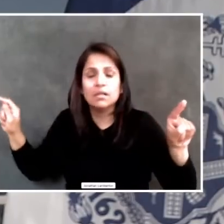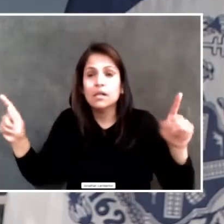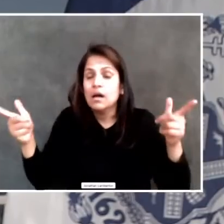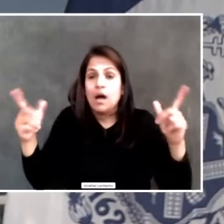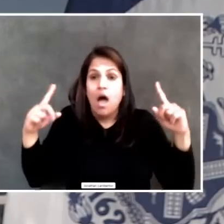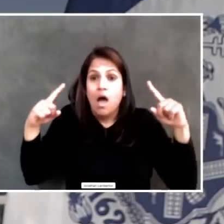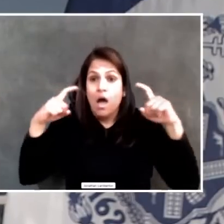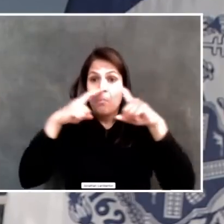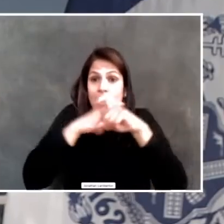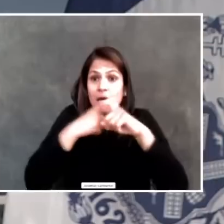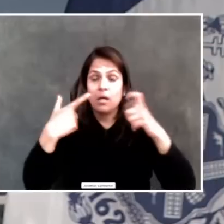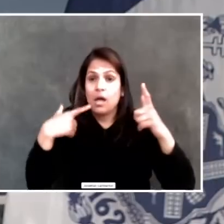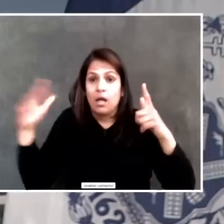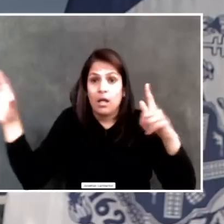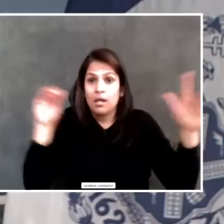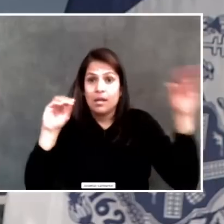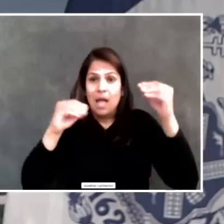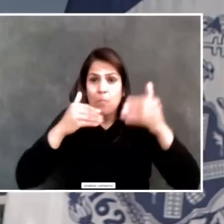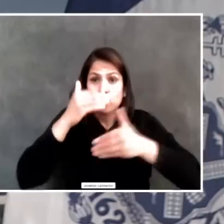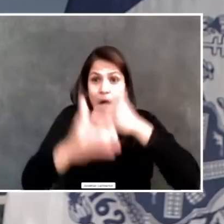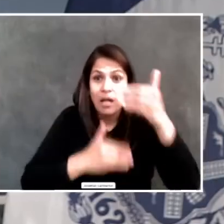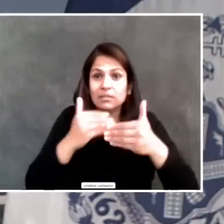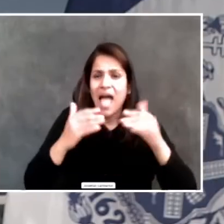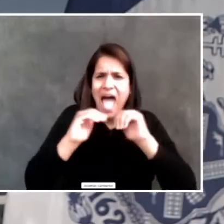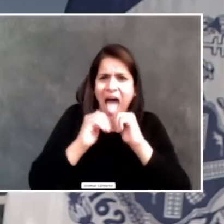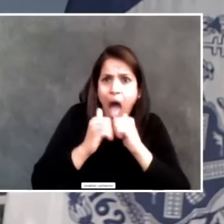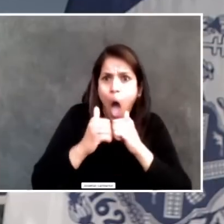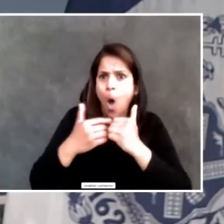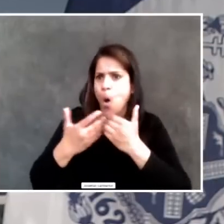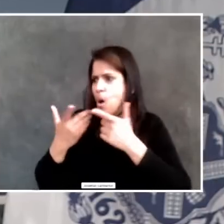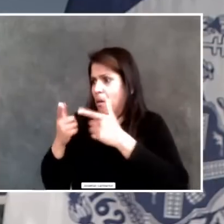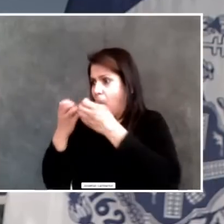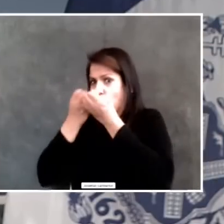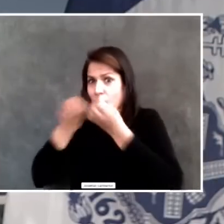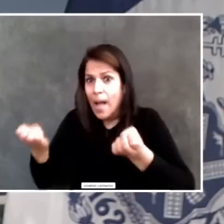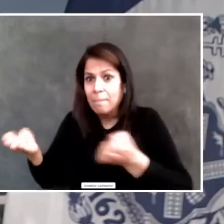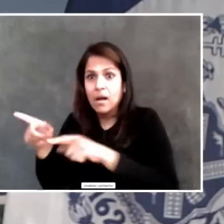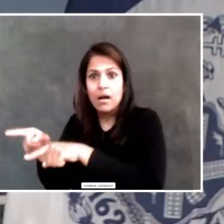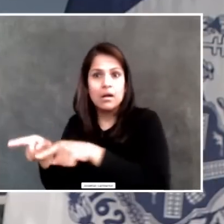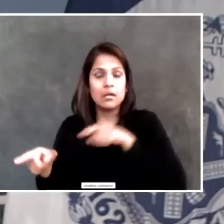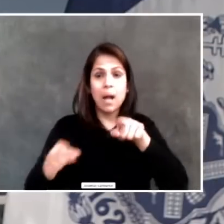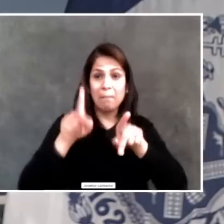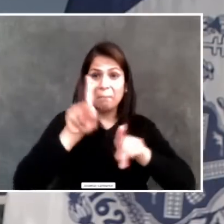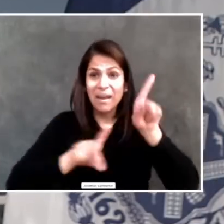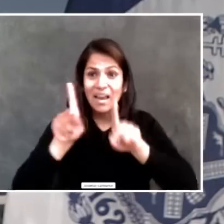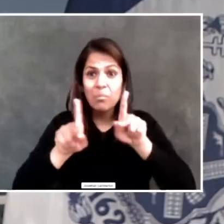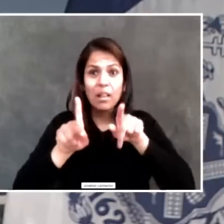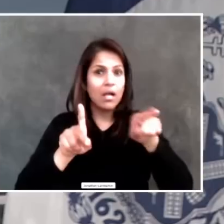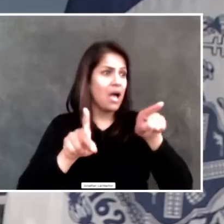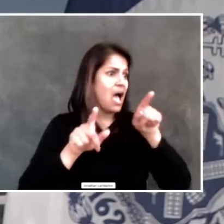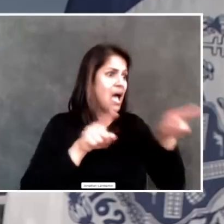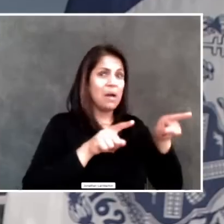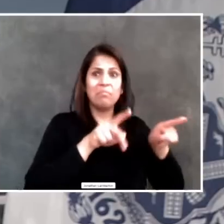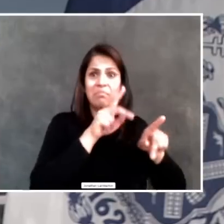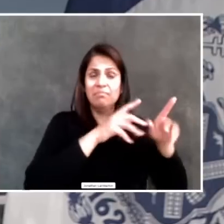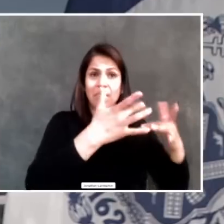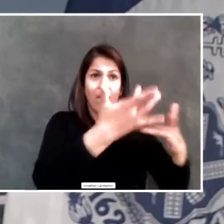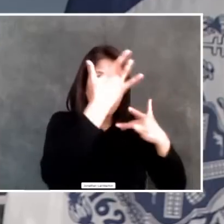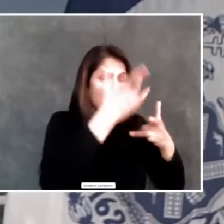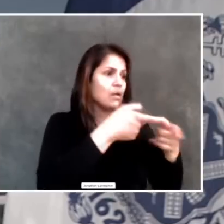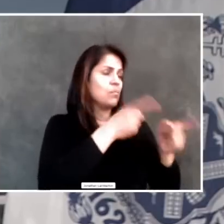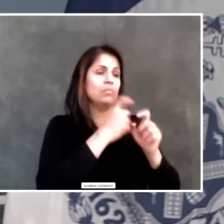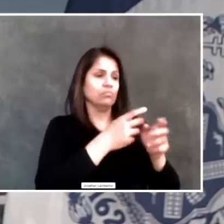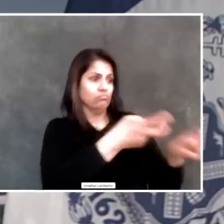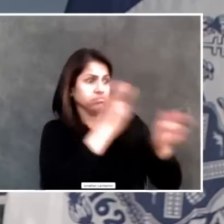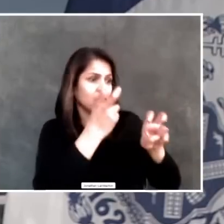up to is a lot of component parts to be able to mix the recipe together, or as Jay was saying